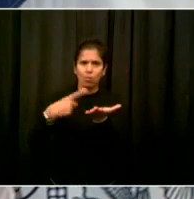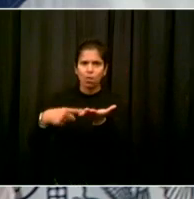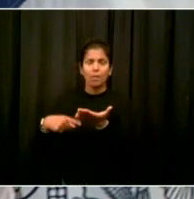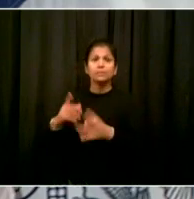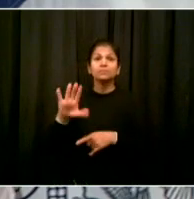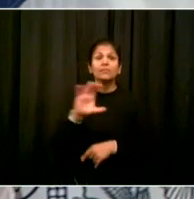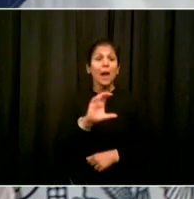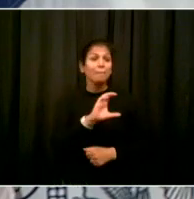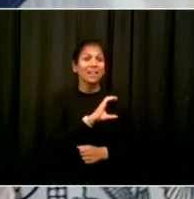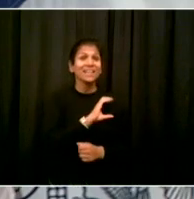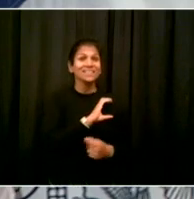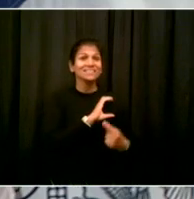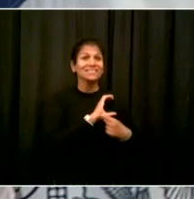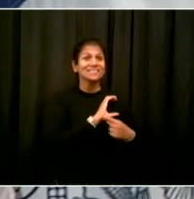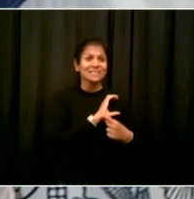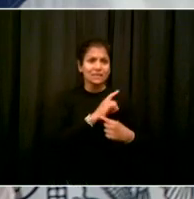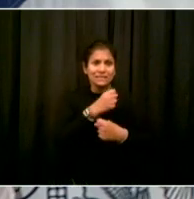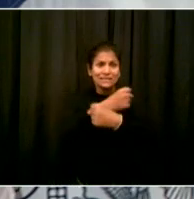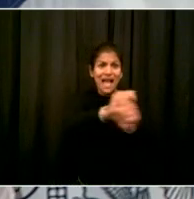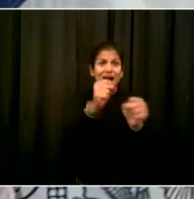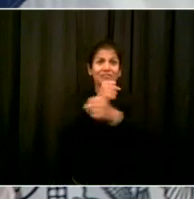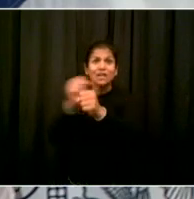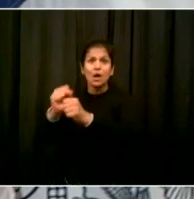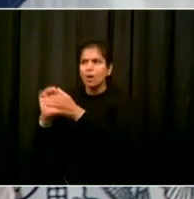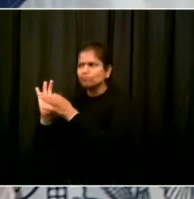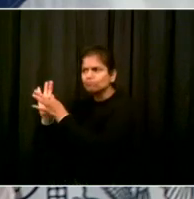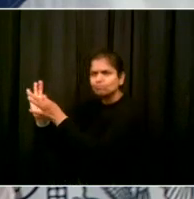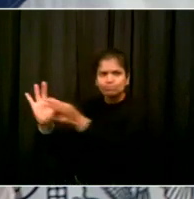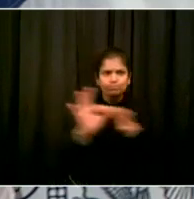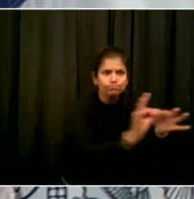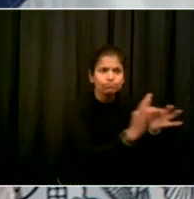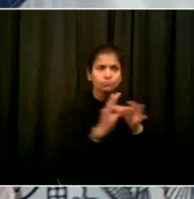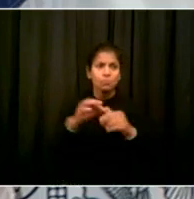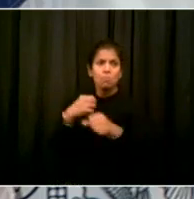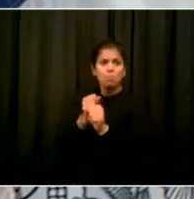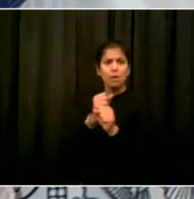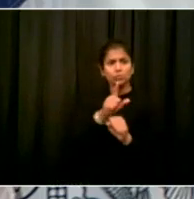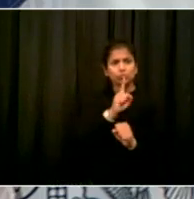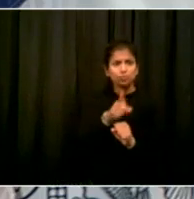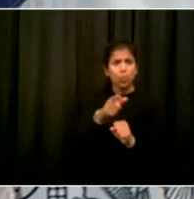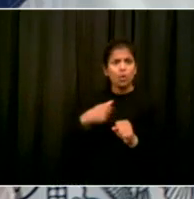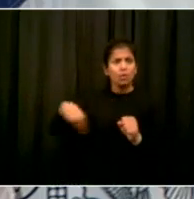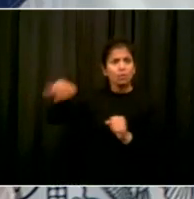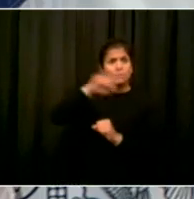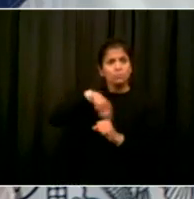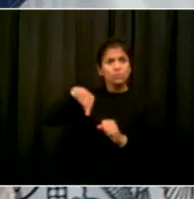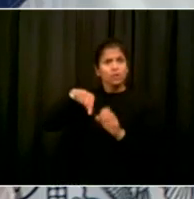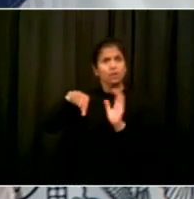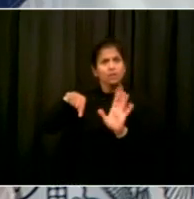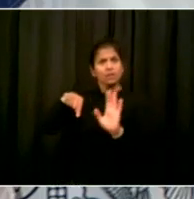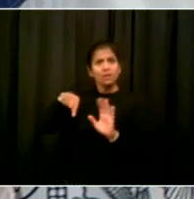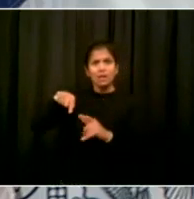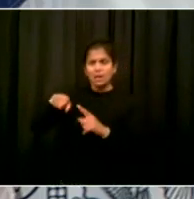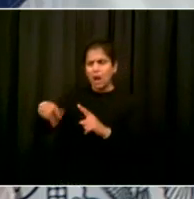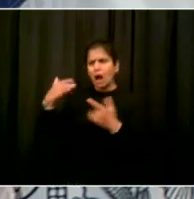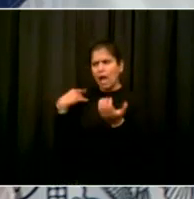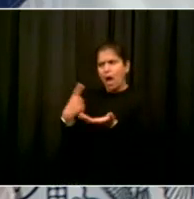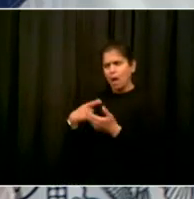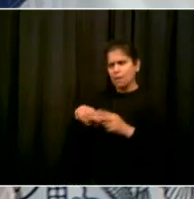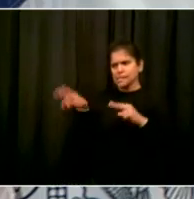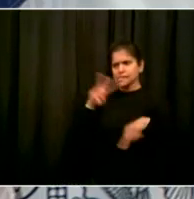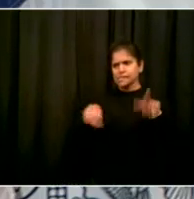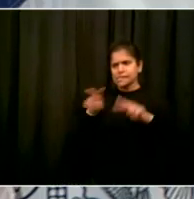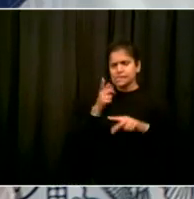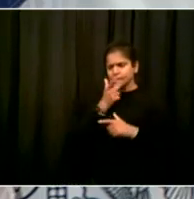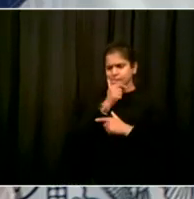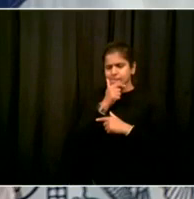about the importance of moving forward as a city. We have a very bright future, and that future is going to be